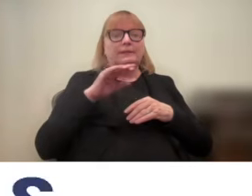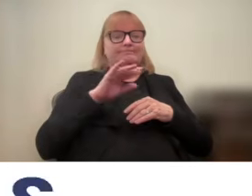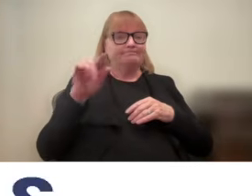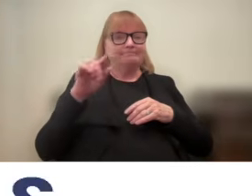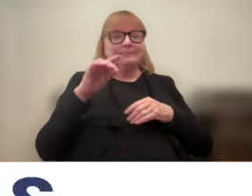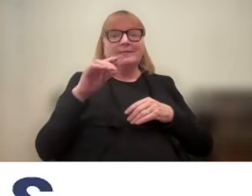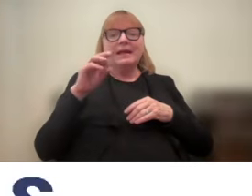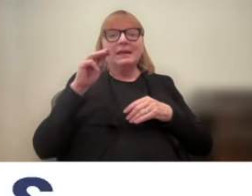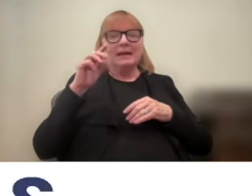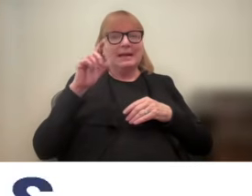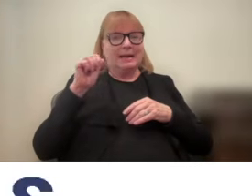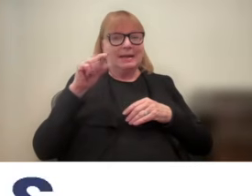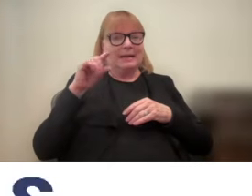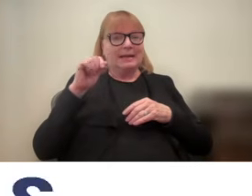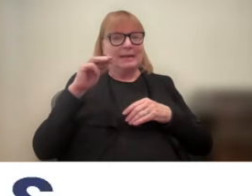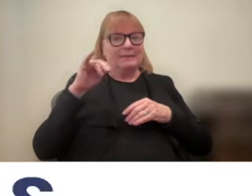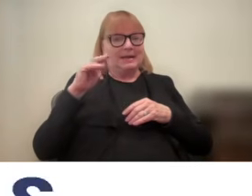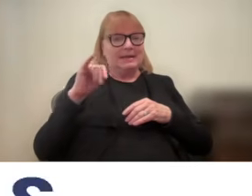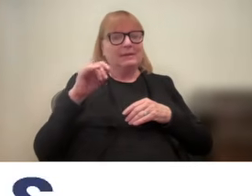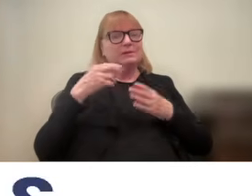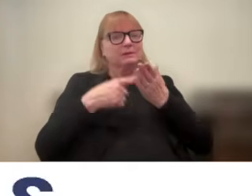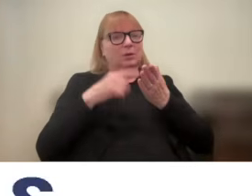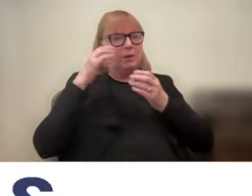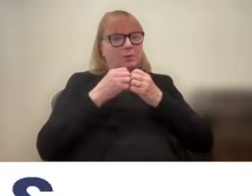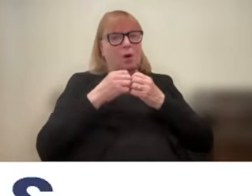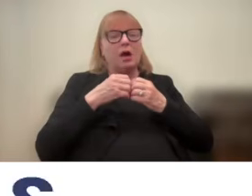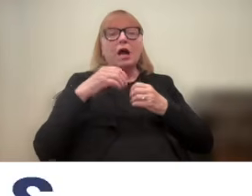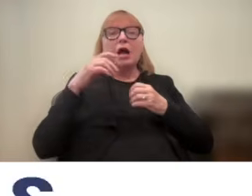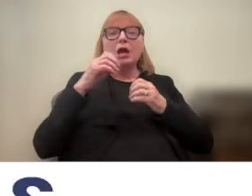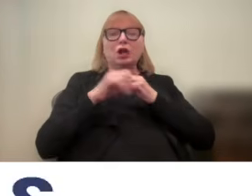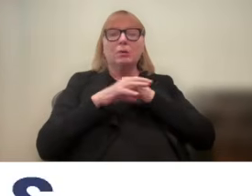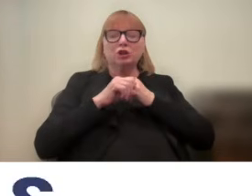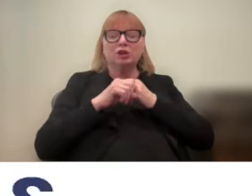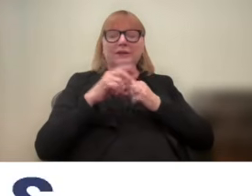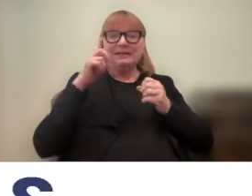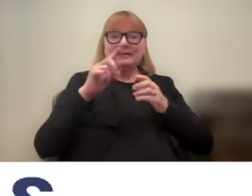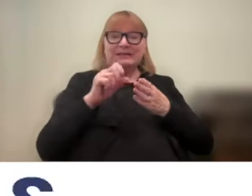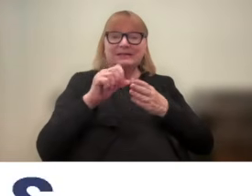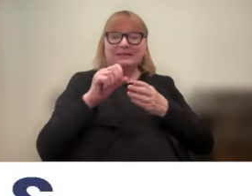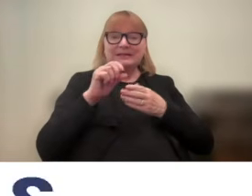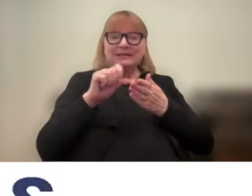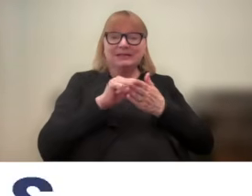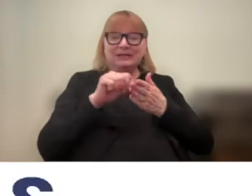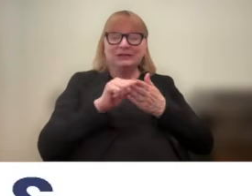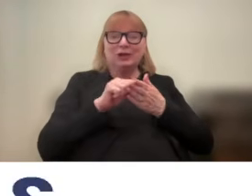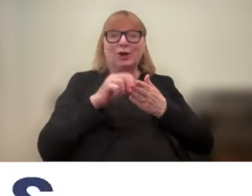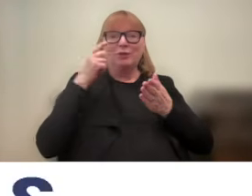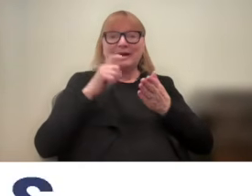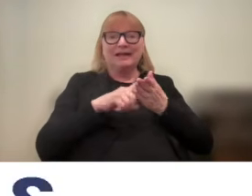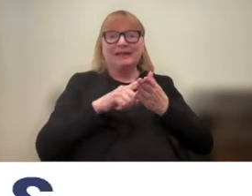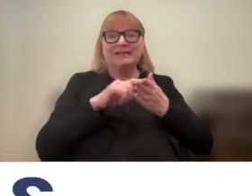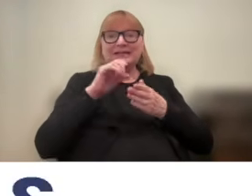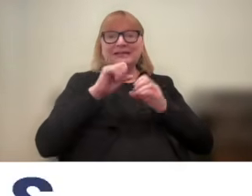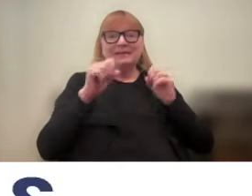about more in a little bit, discovered that commercial facial recognition systems had error rates of up to